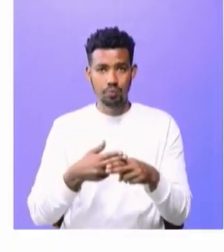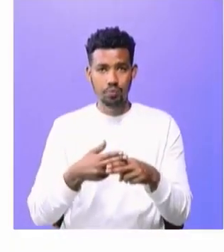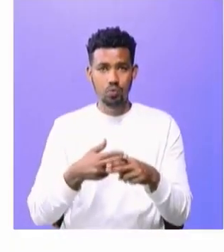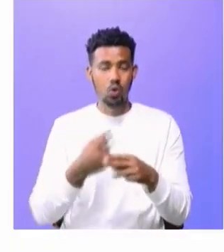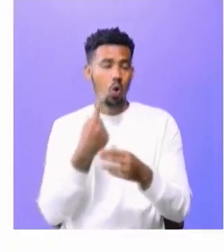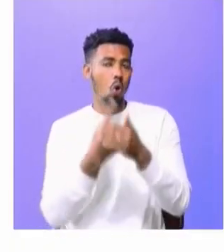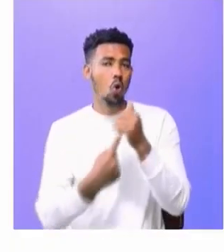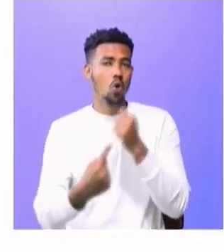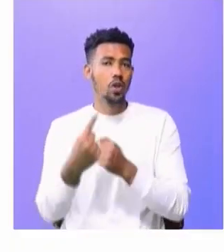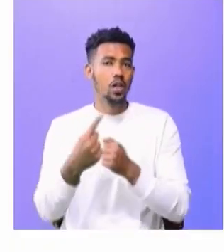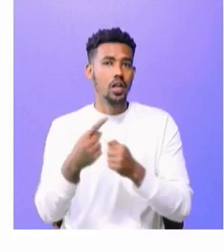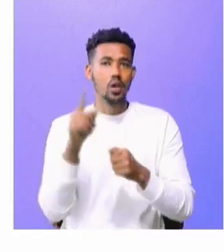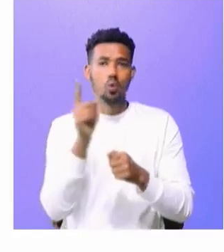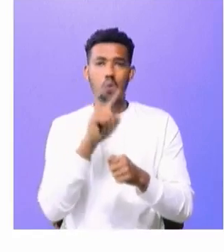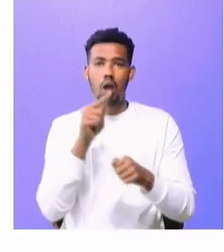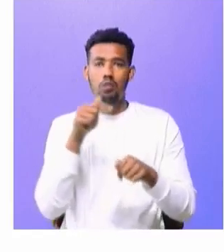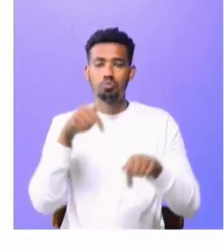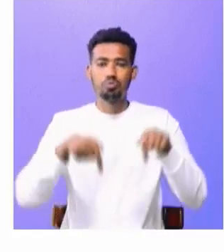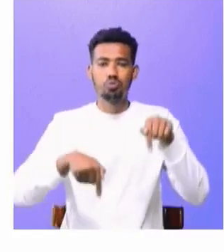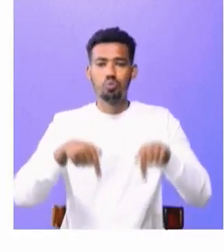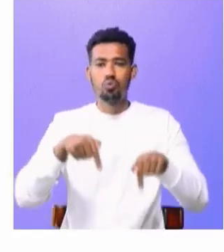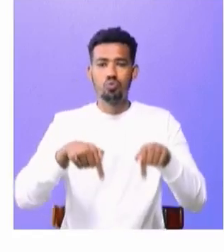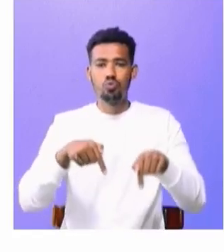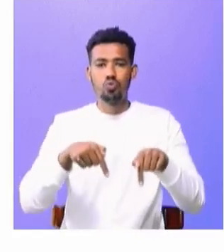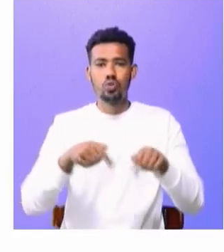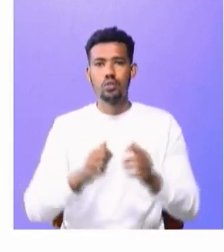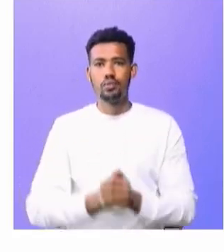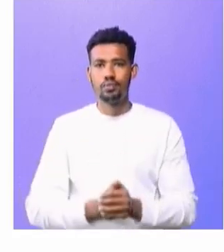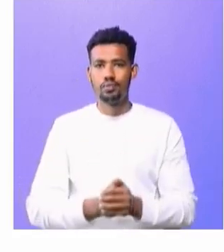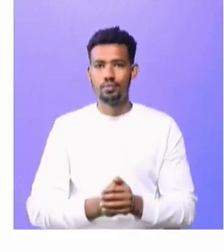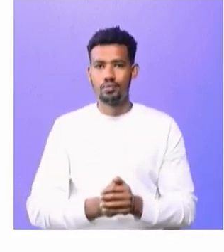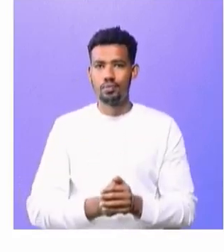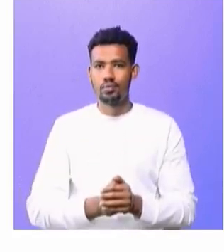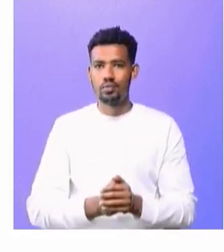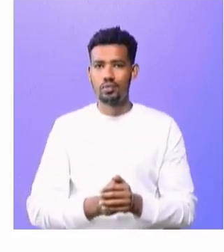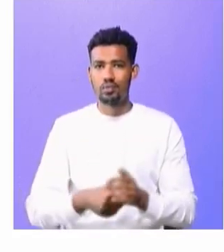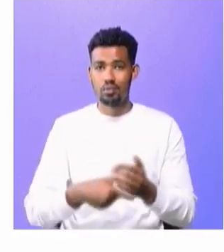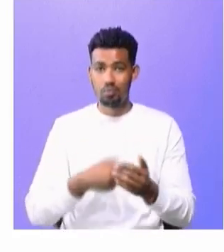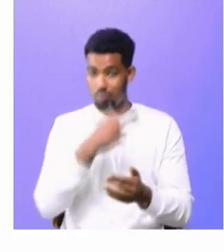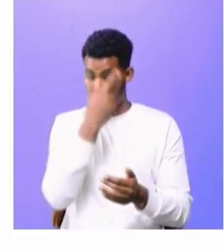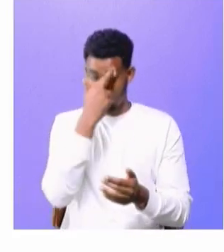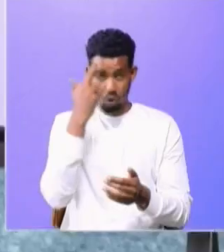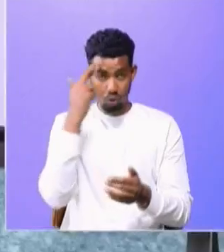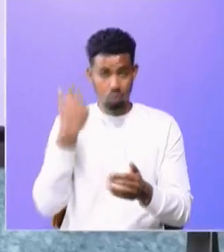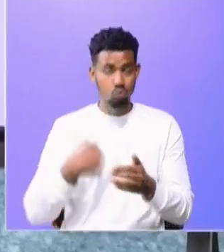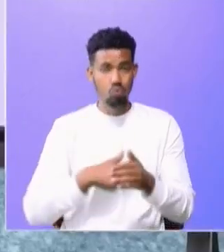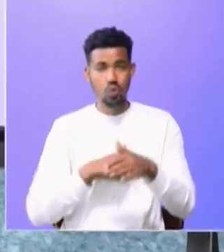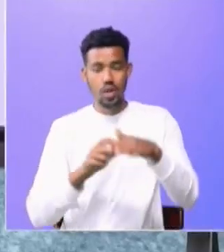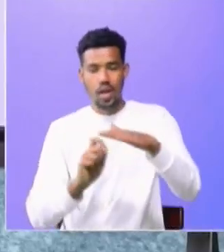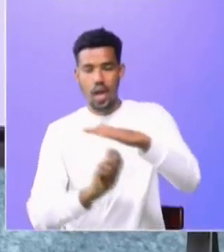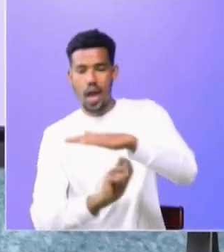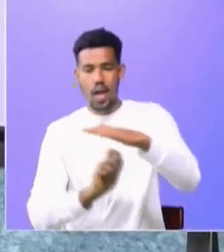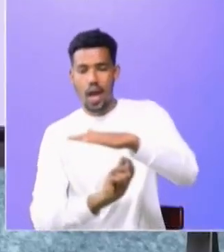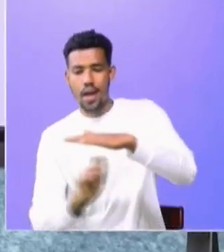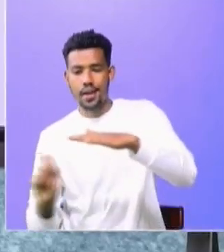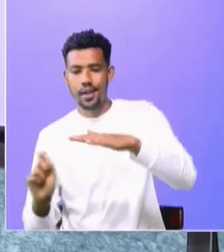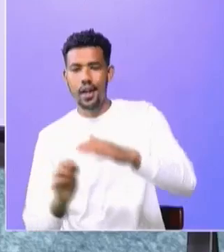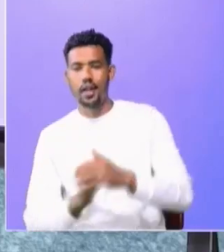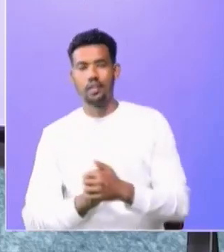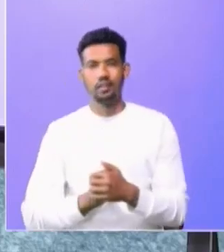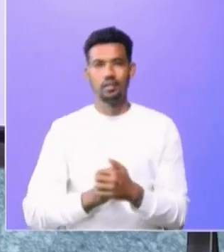only foot. So let us underline 2.